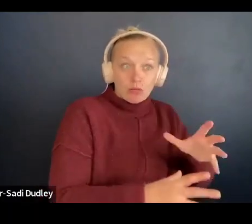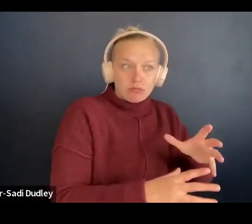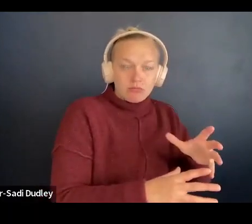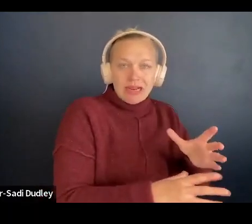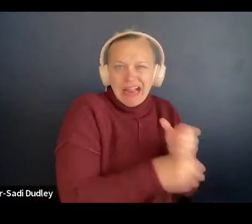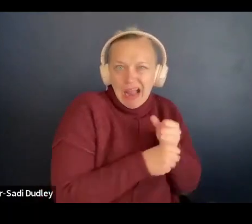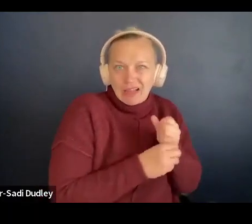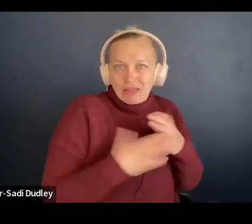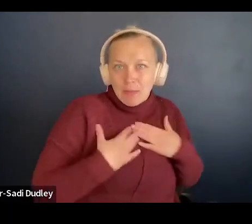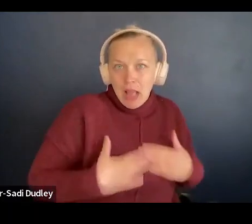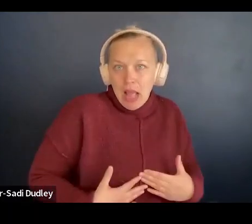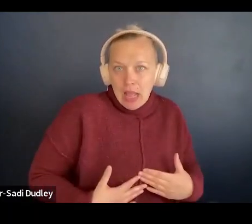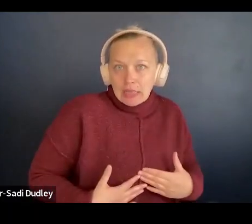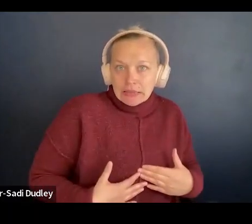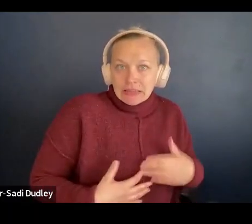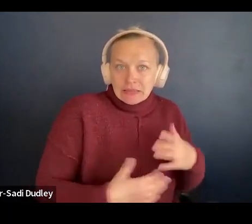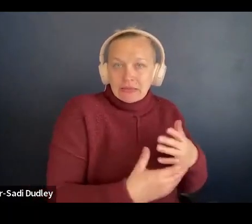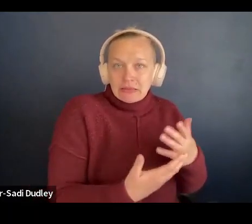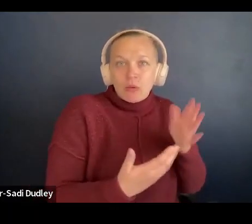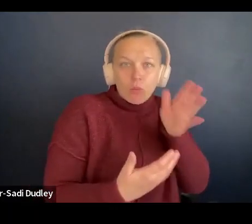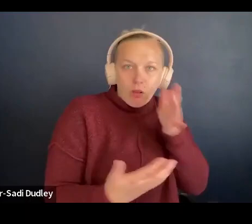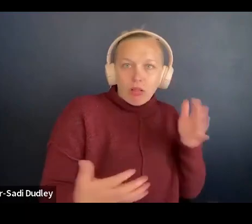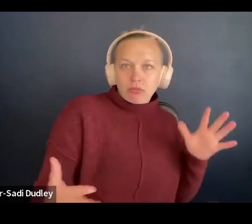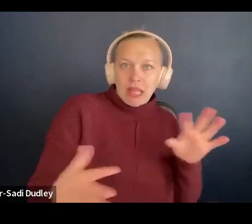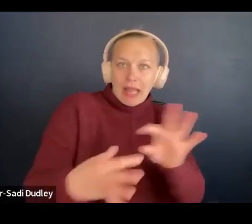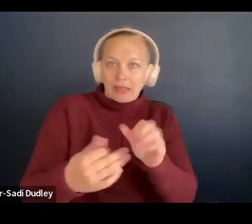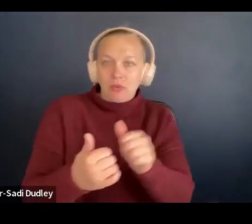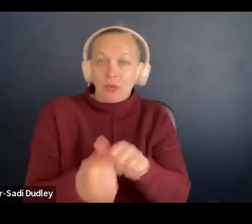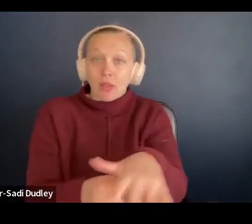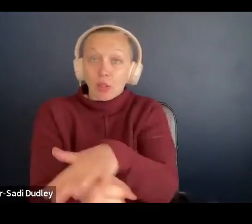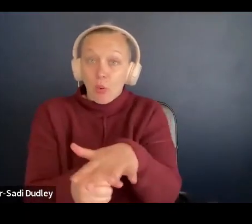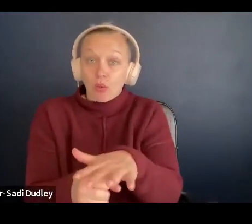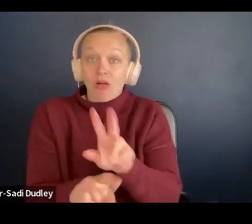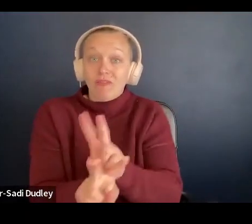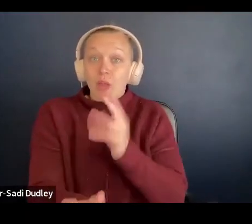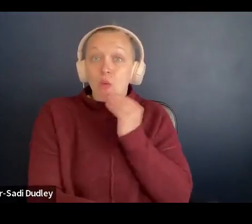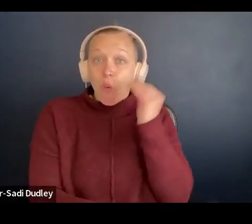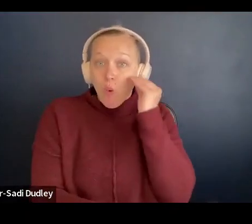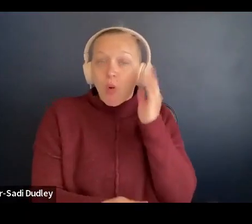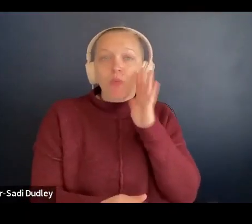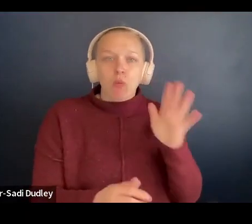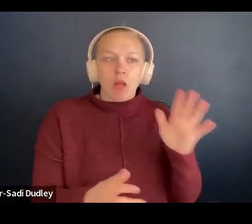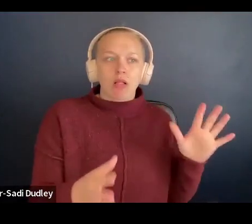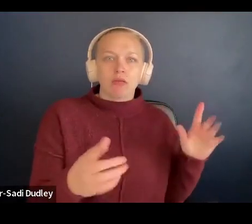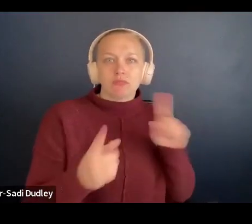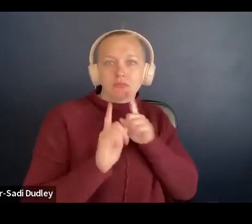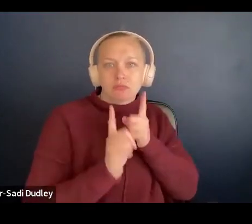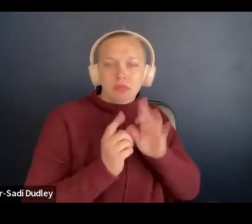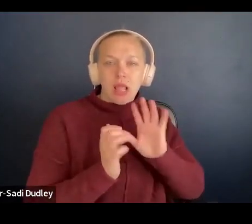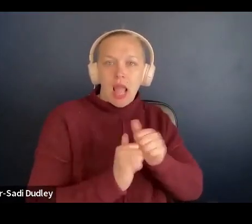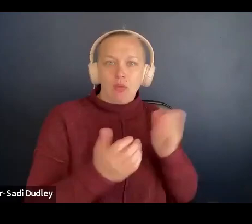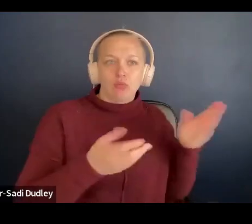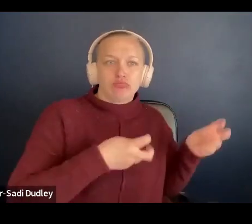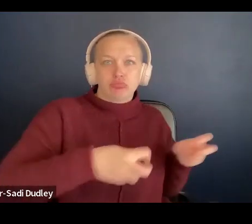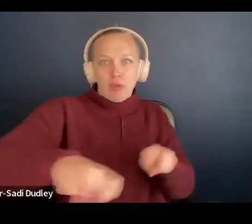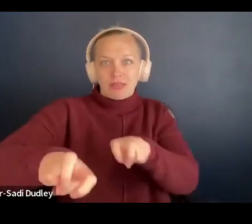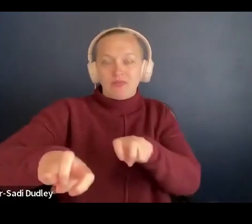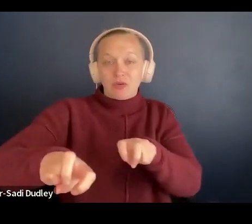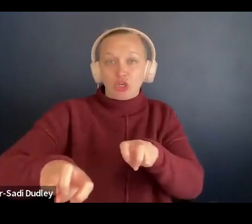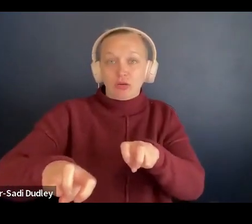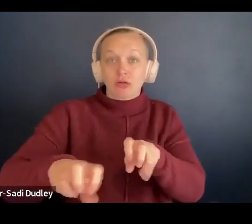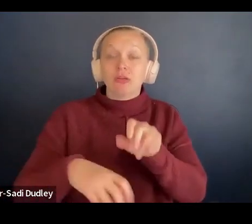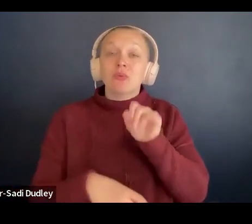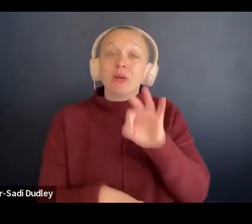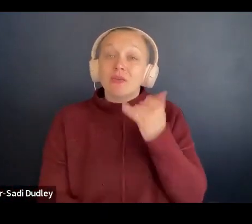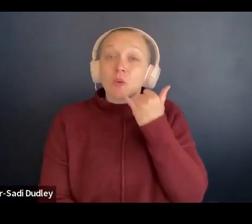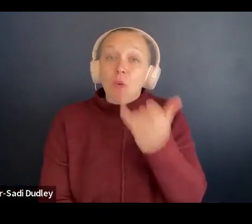you. I guess kind of making sure that you don't have to make extra phone calls. In that same regard, if you called your local